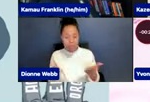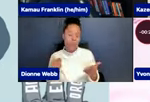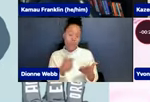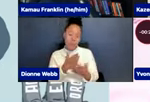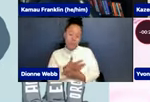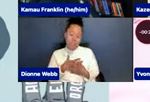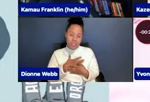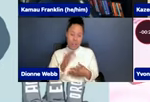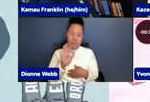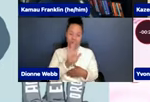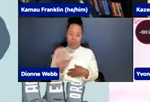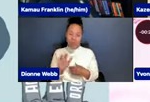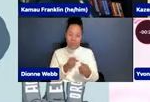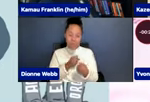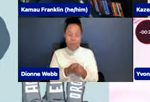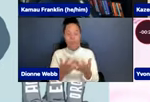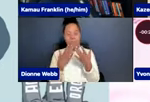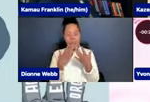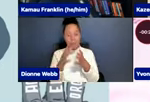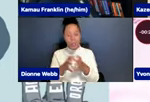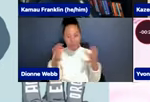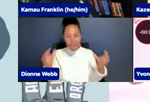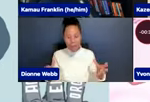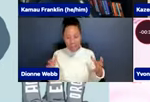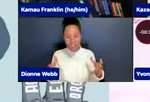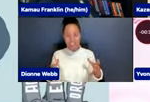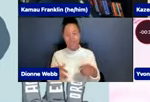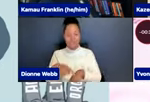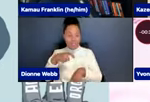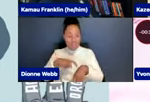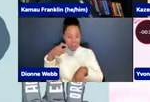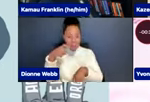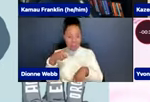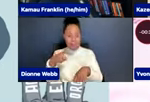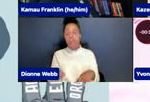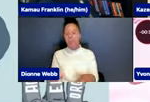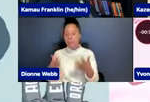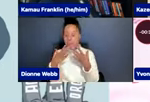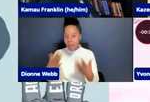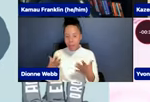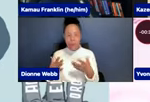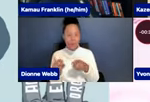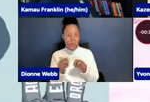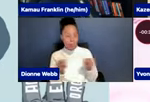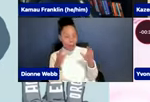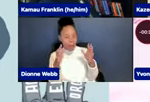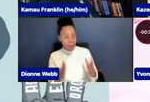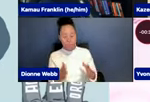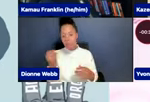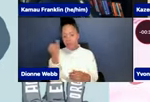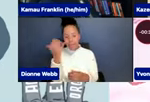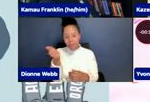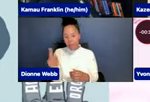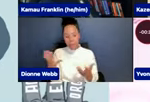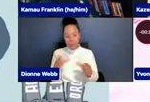thank you so much. It is at the time. So thank you to the interpreters. Thank you, Kazembe. Thank you to the panelists. But I'm going to